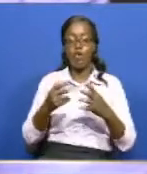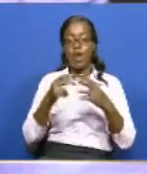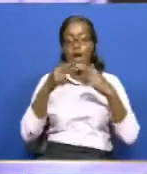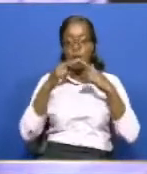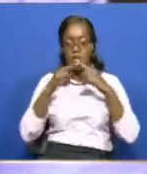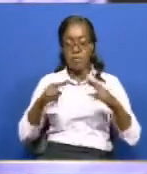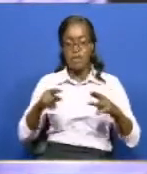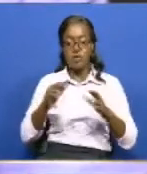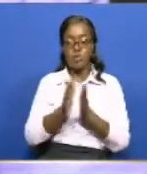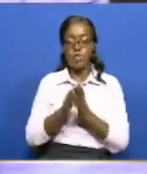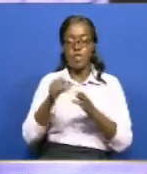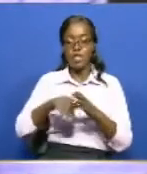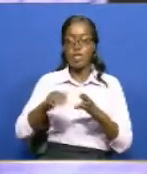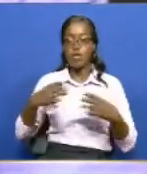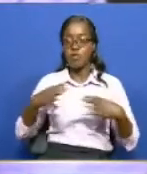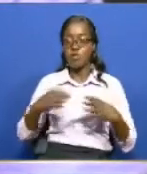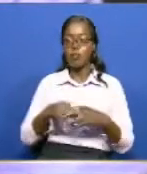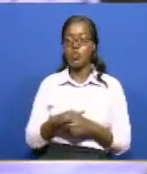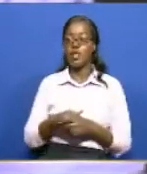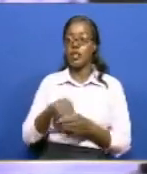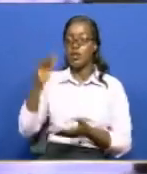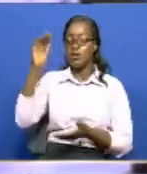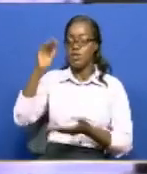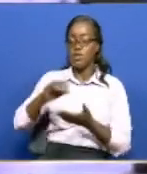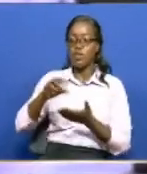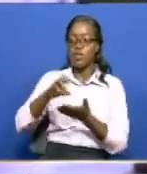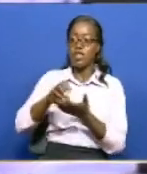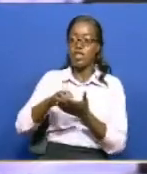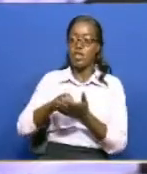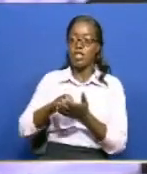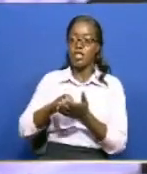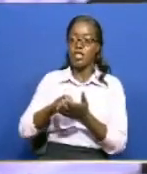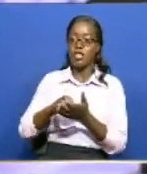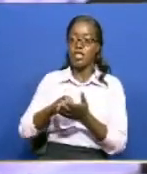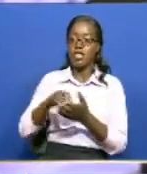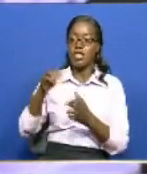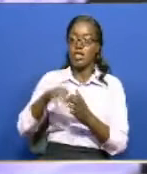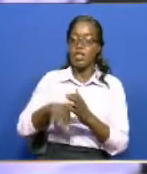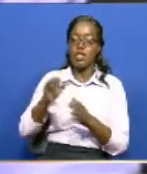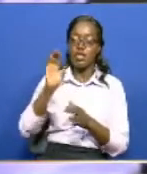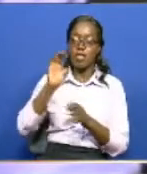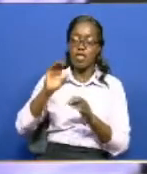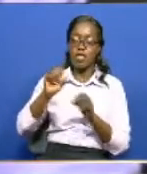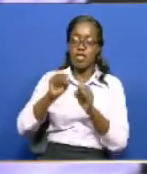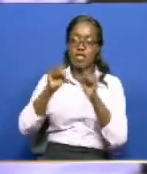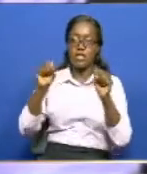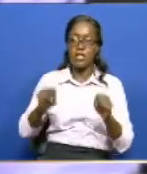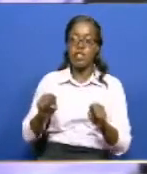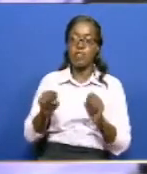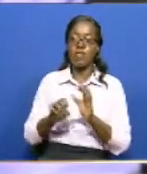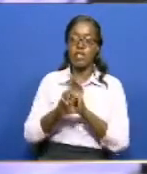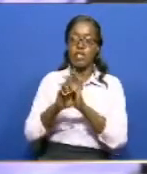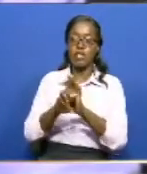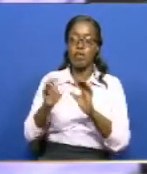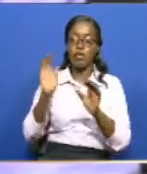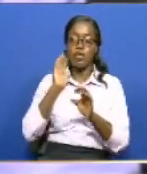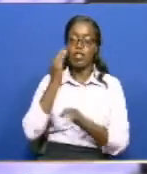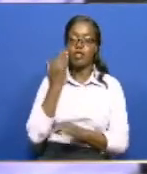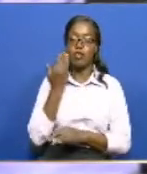Important, firstly, in reducing the case backlog in our court system. For instance, Isiolo, we